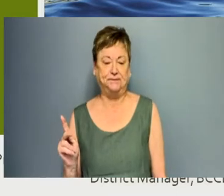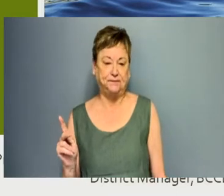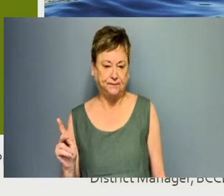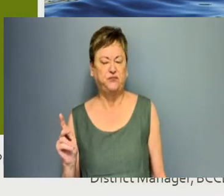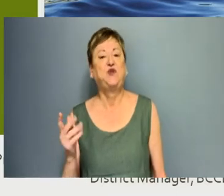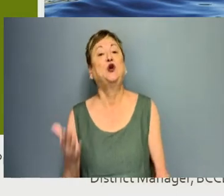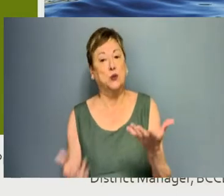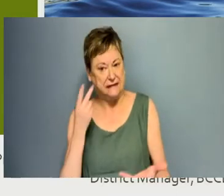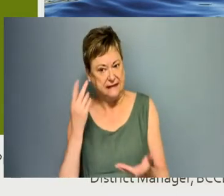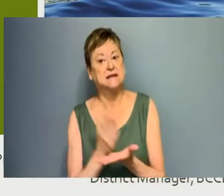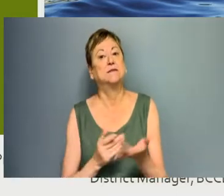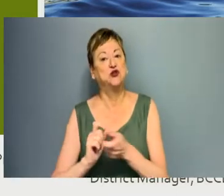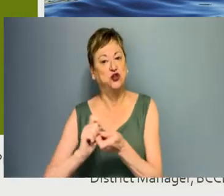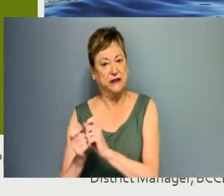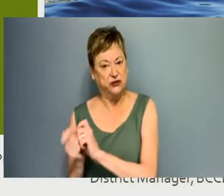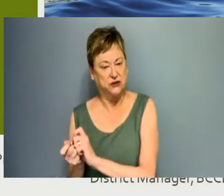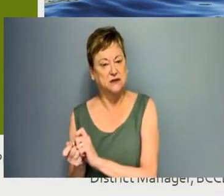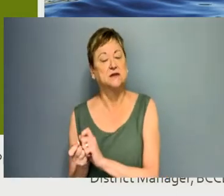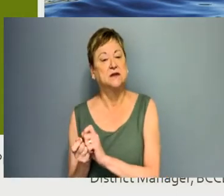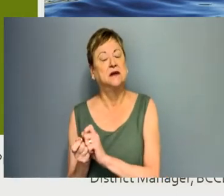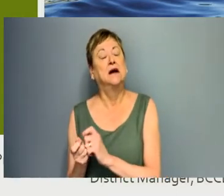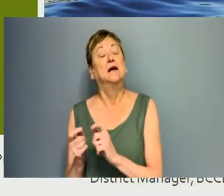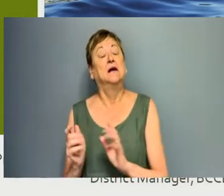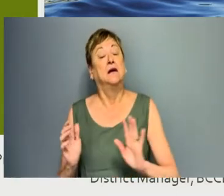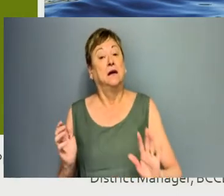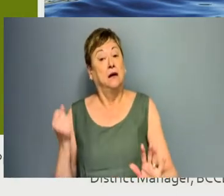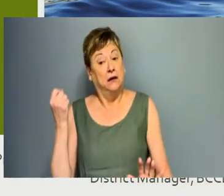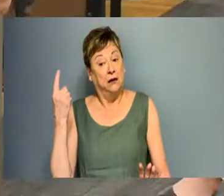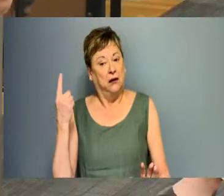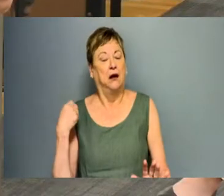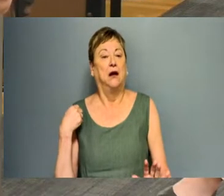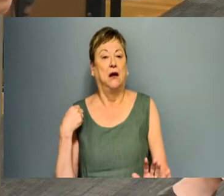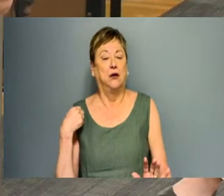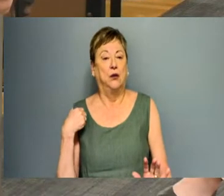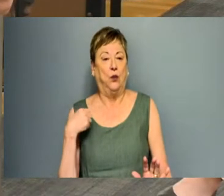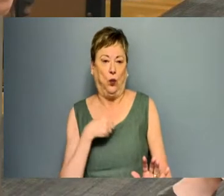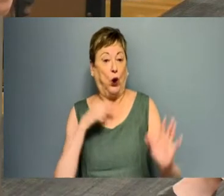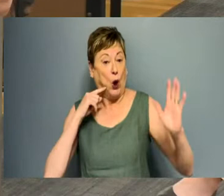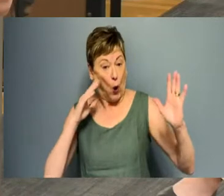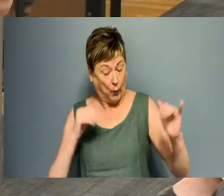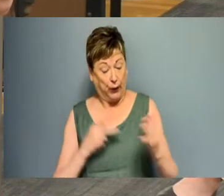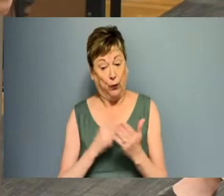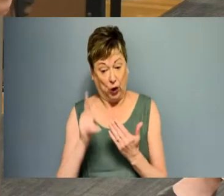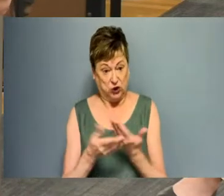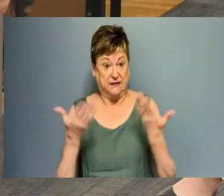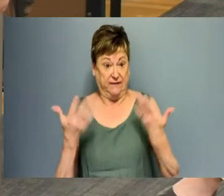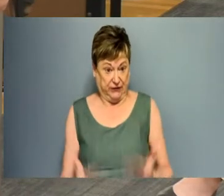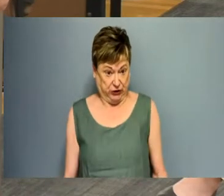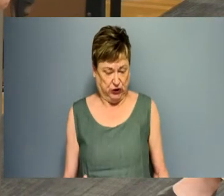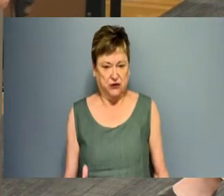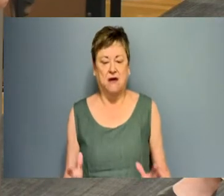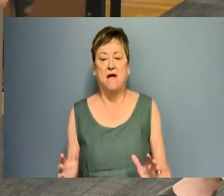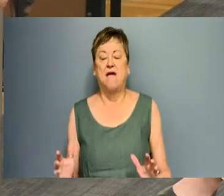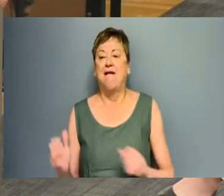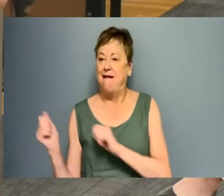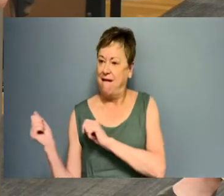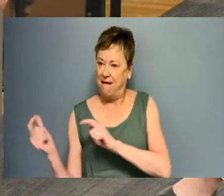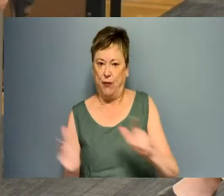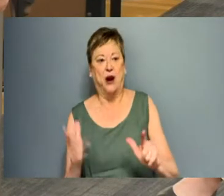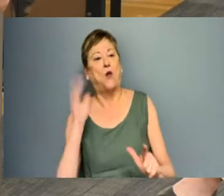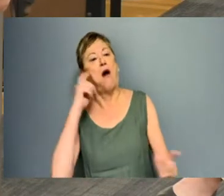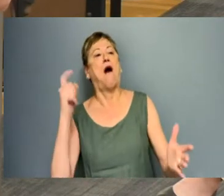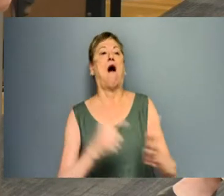some changes, but we do hope that once the project is complete, everybody recognizes